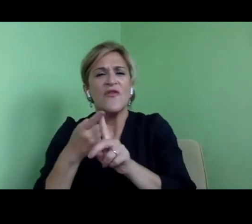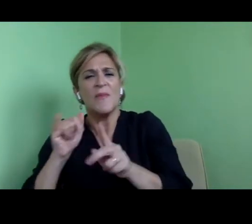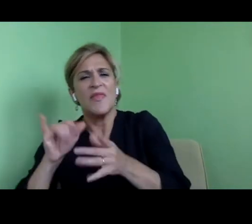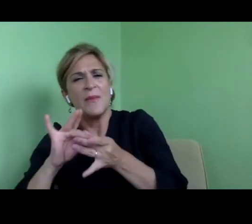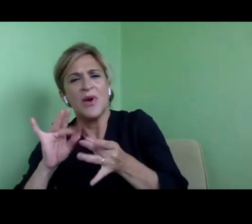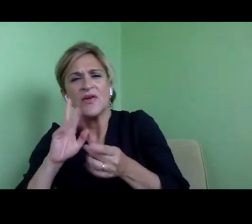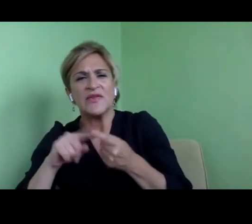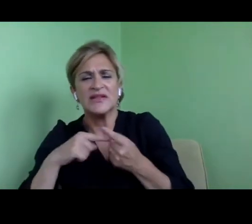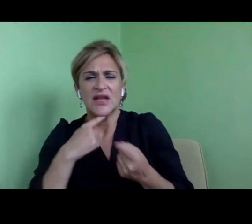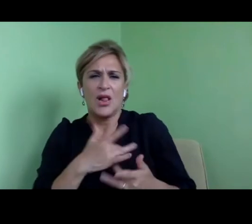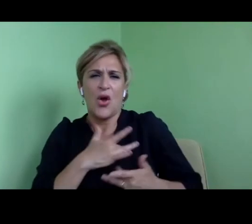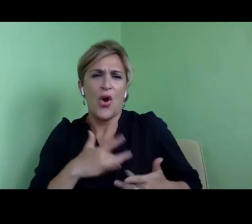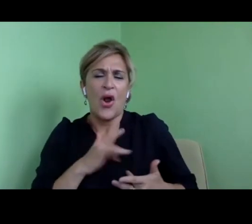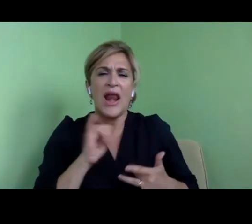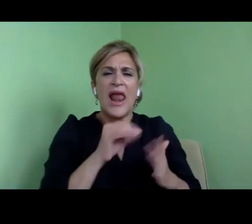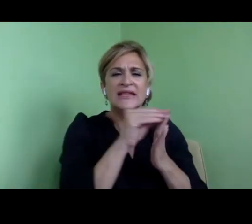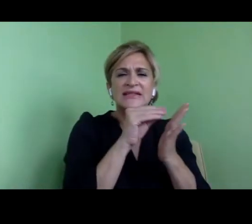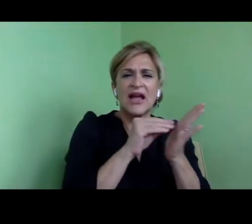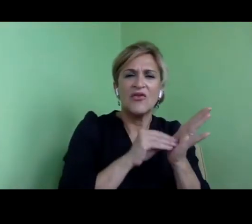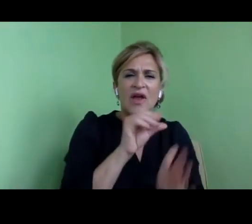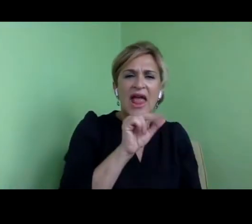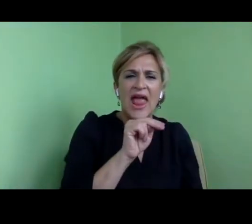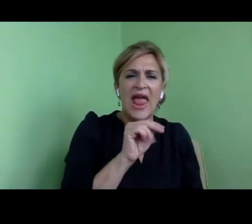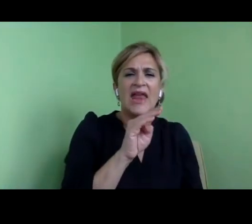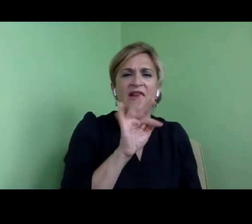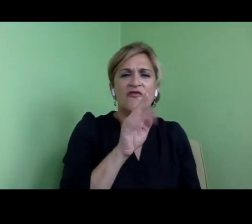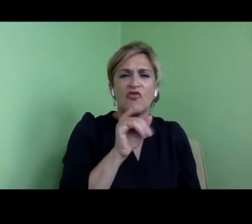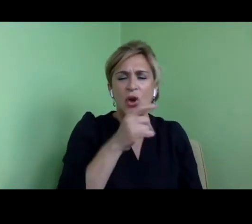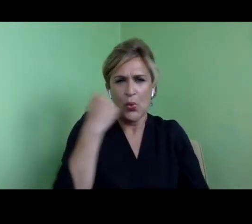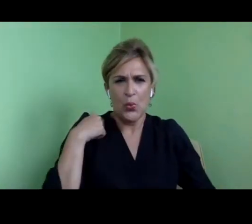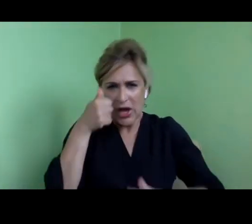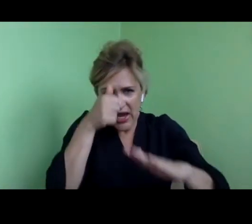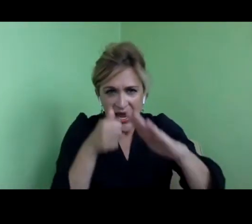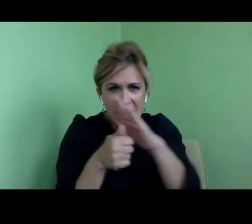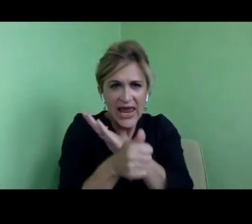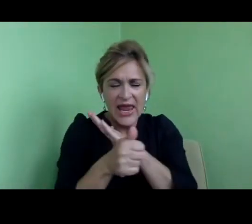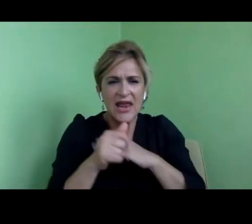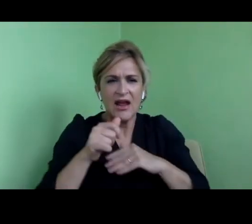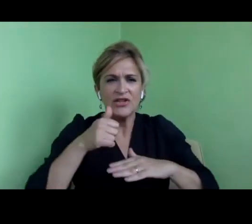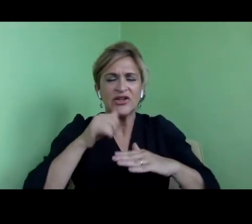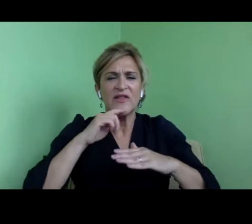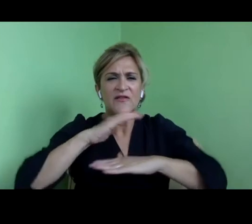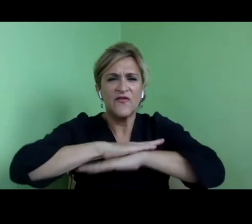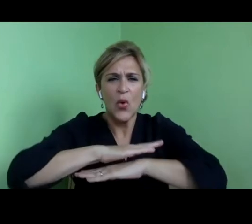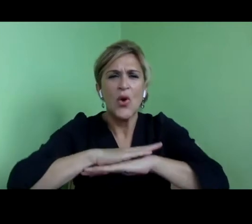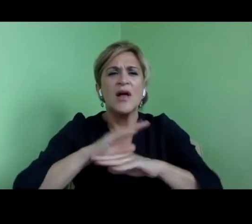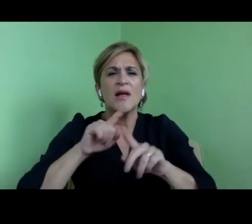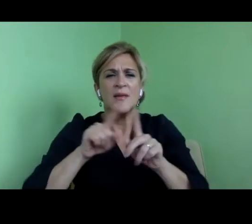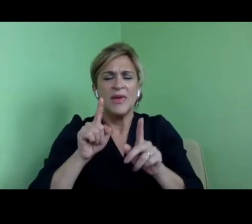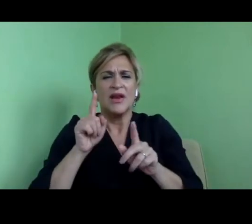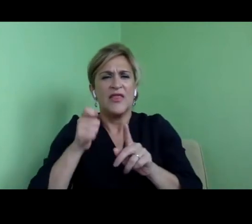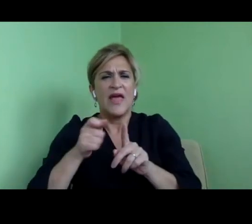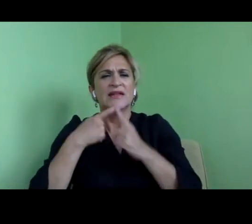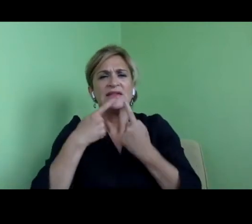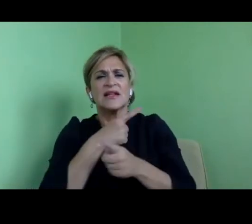diary of Anne Frank, we hid beneath floorboards, transforming into monsters or messiahs because as Audre Lorde declared